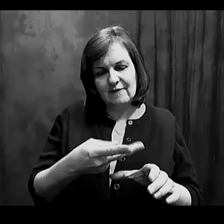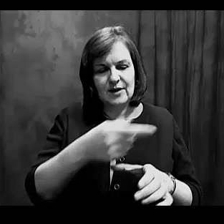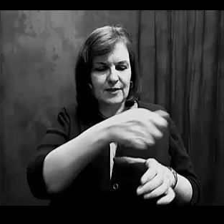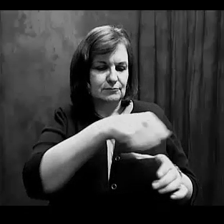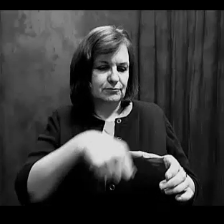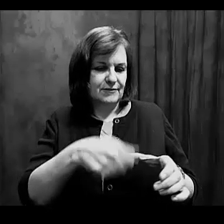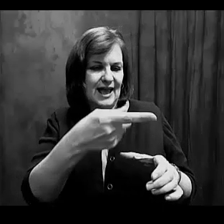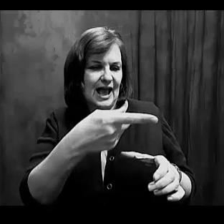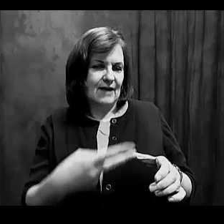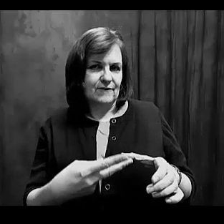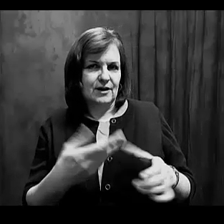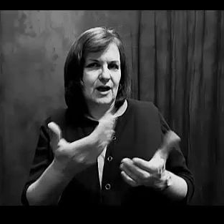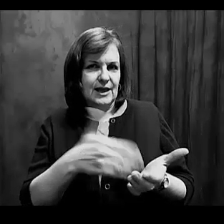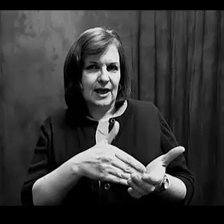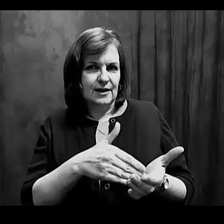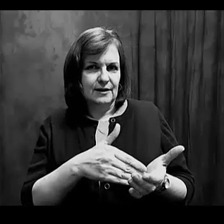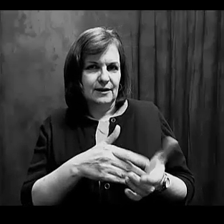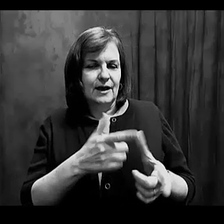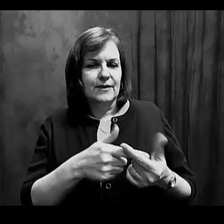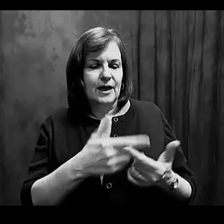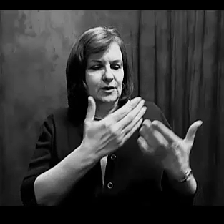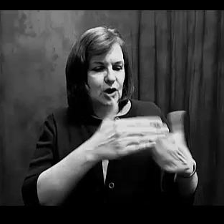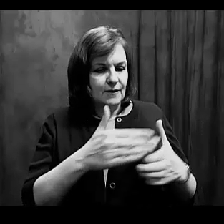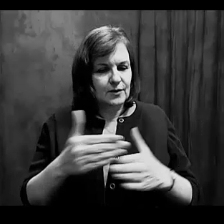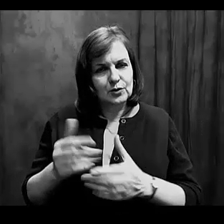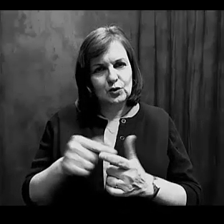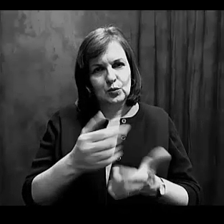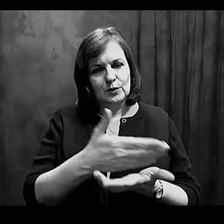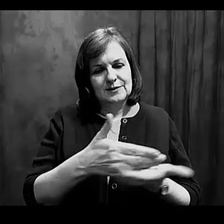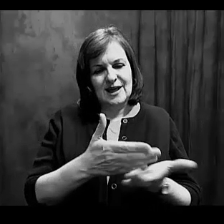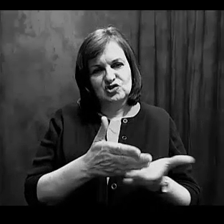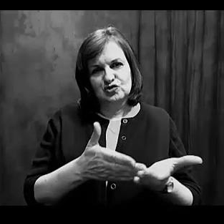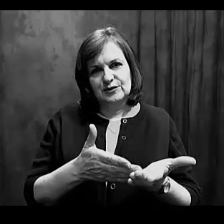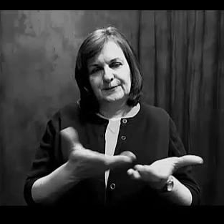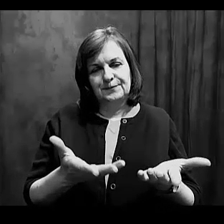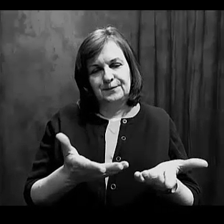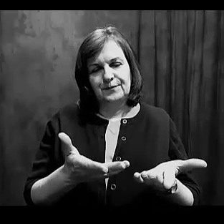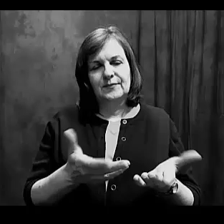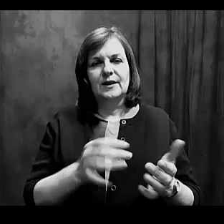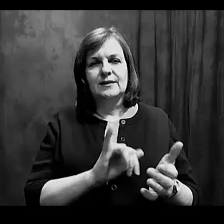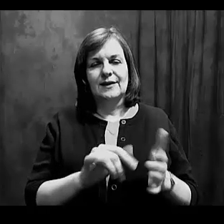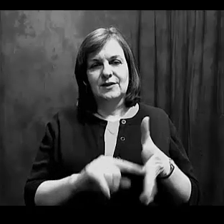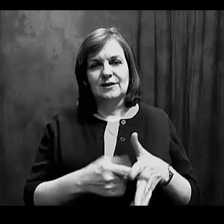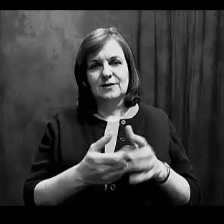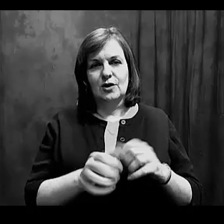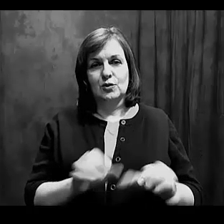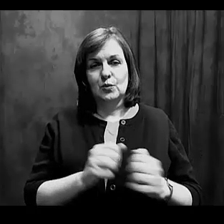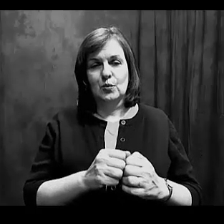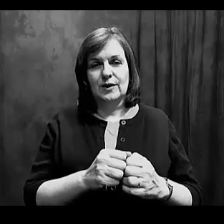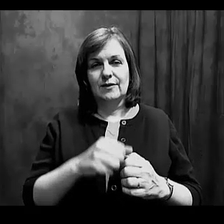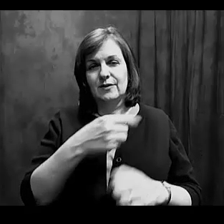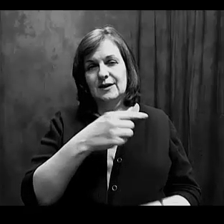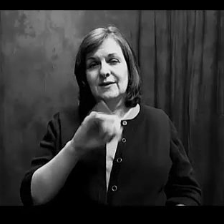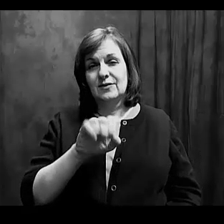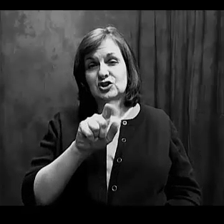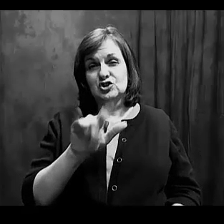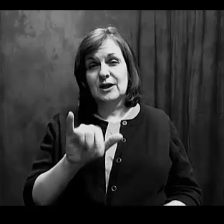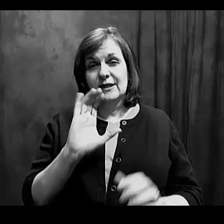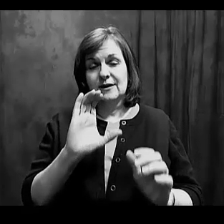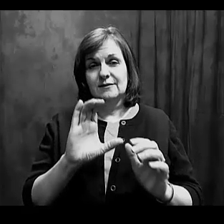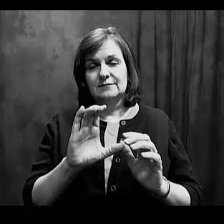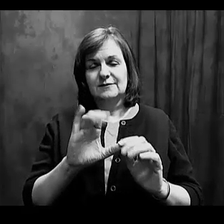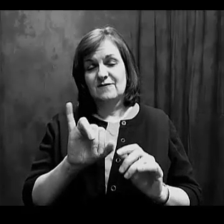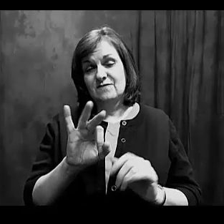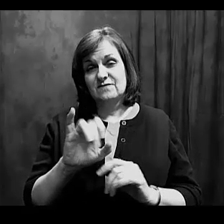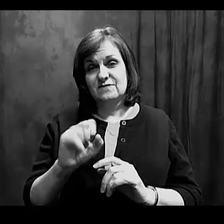it in half, and then we cut it in half again usually and cut it into individual sections like they've started to do here with